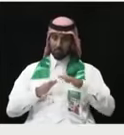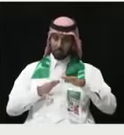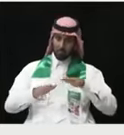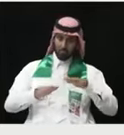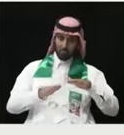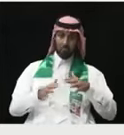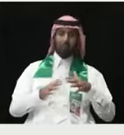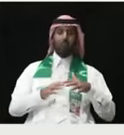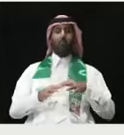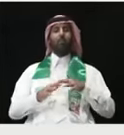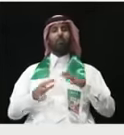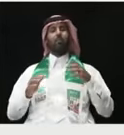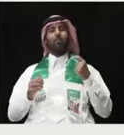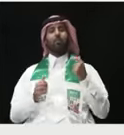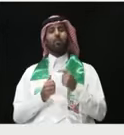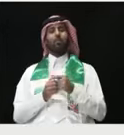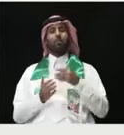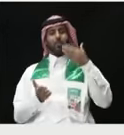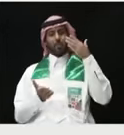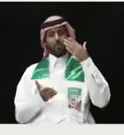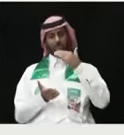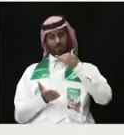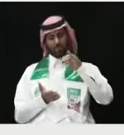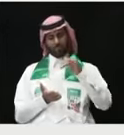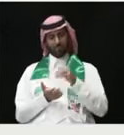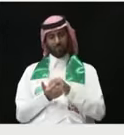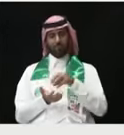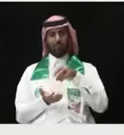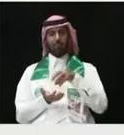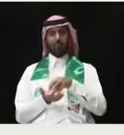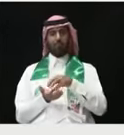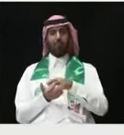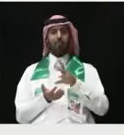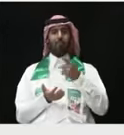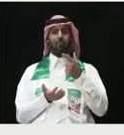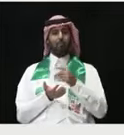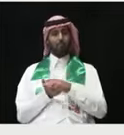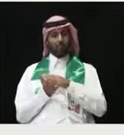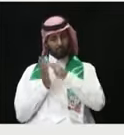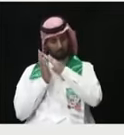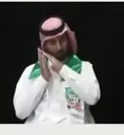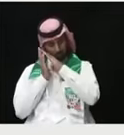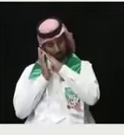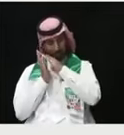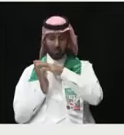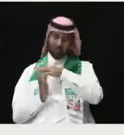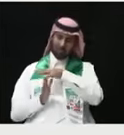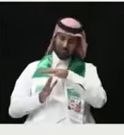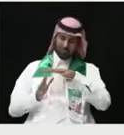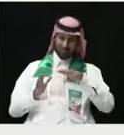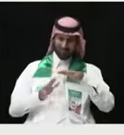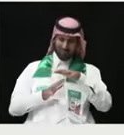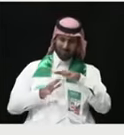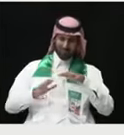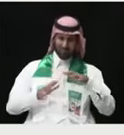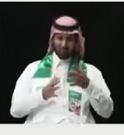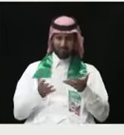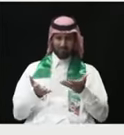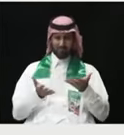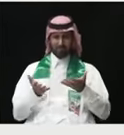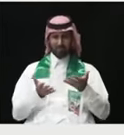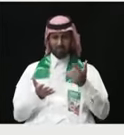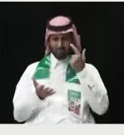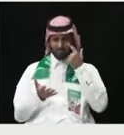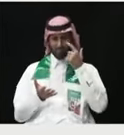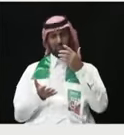in the middle. The people were sleeping when the earthquake happened. You can change the order, by the way. You can